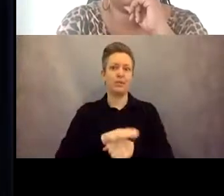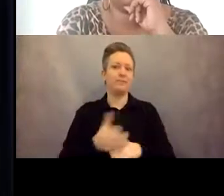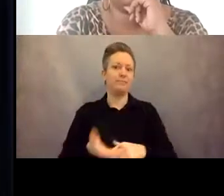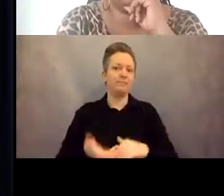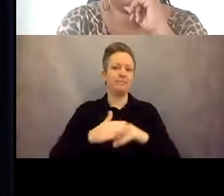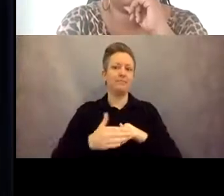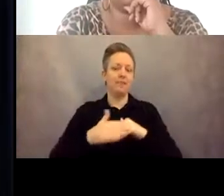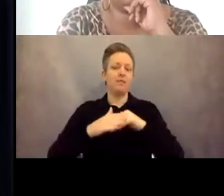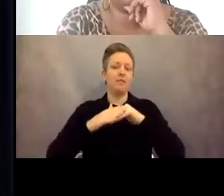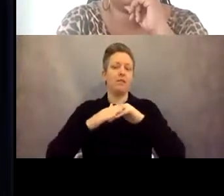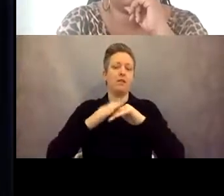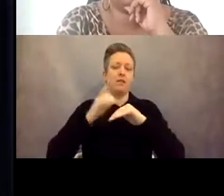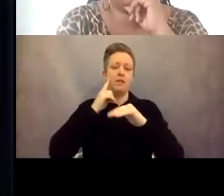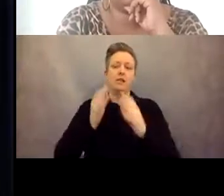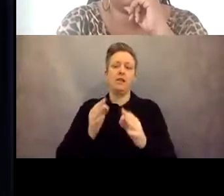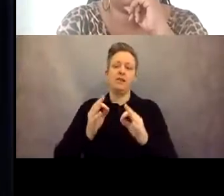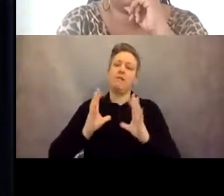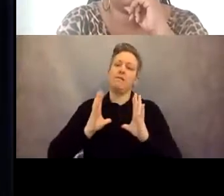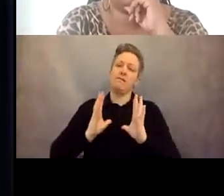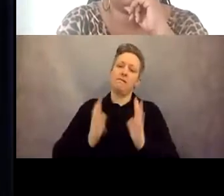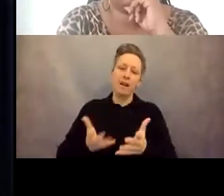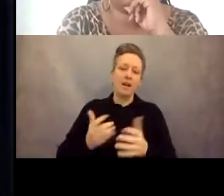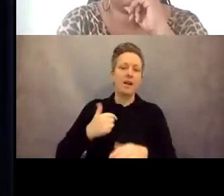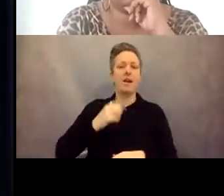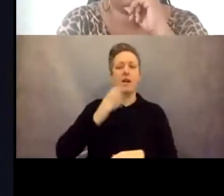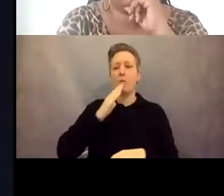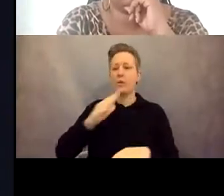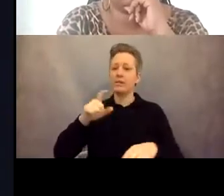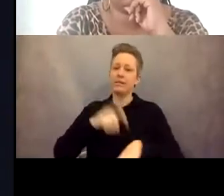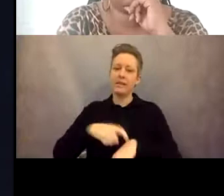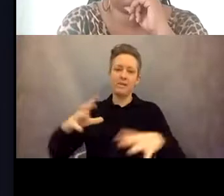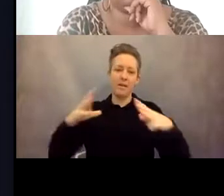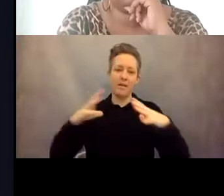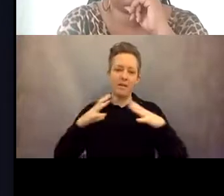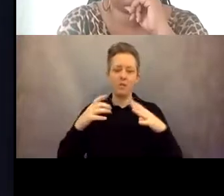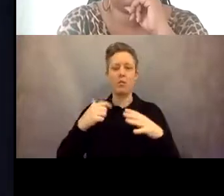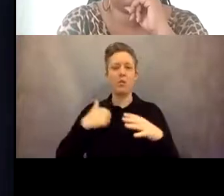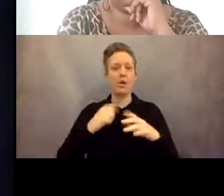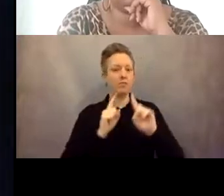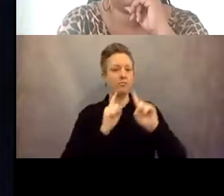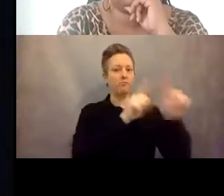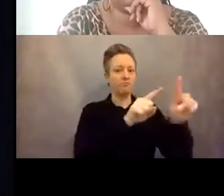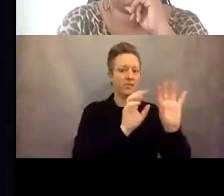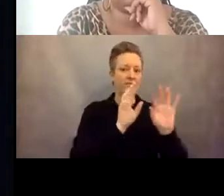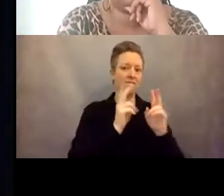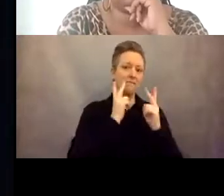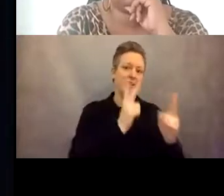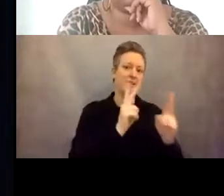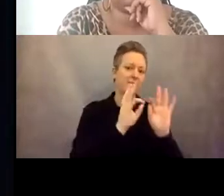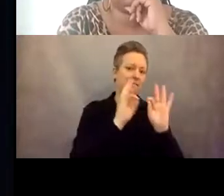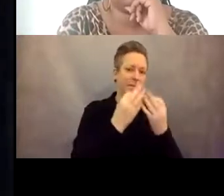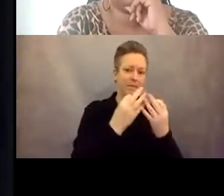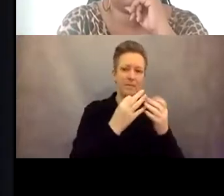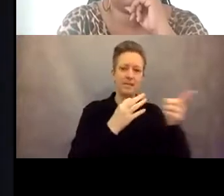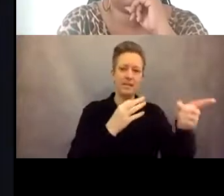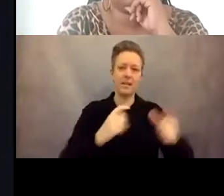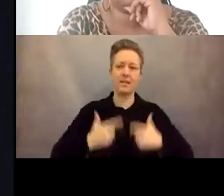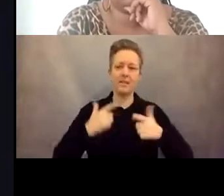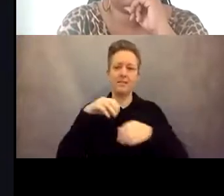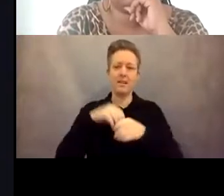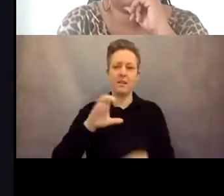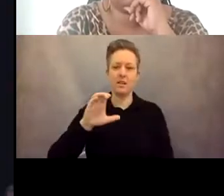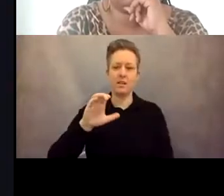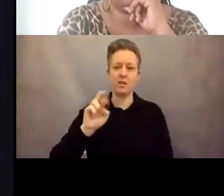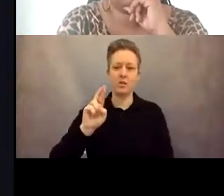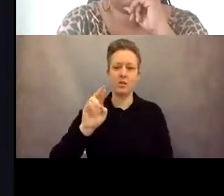didn't take any significant time off, but compromised, we took a short trip, went to visit our family who lived in the Caribbean. So on a particular day, we head out as a family